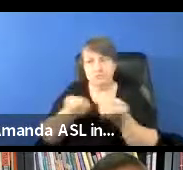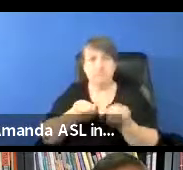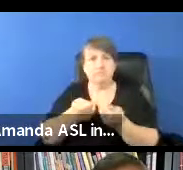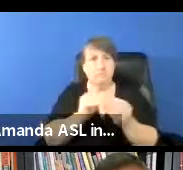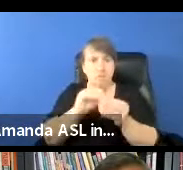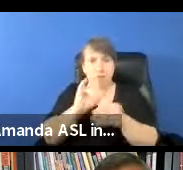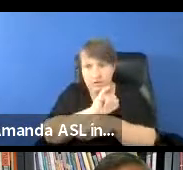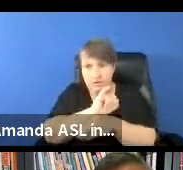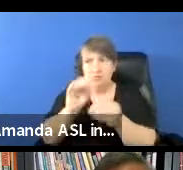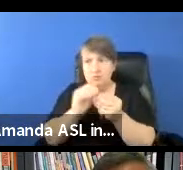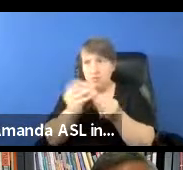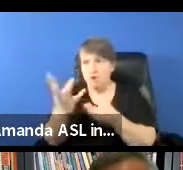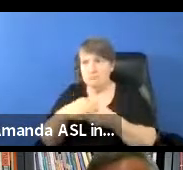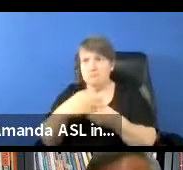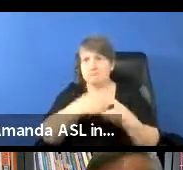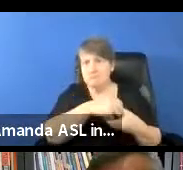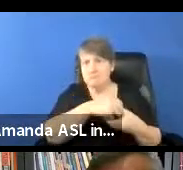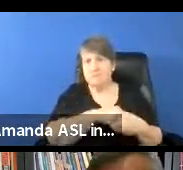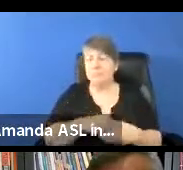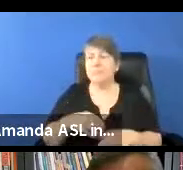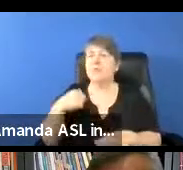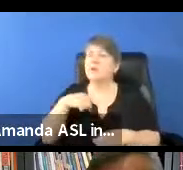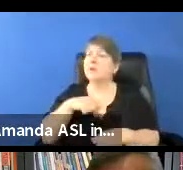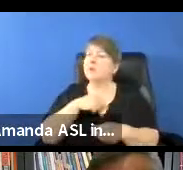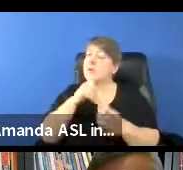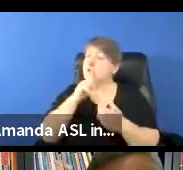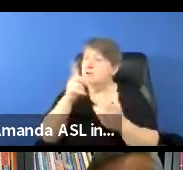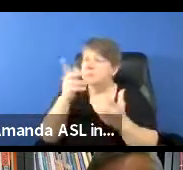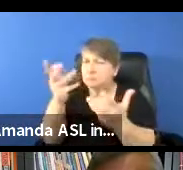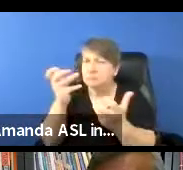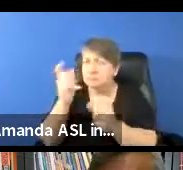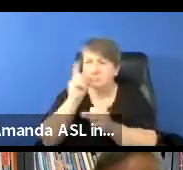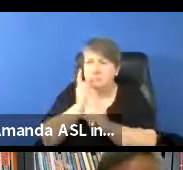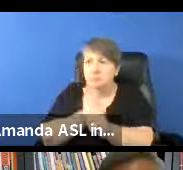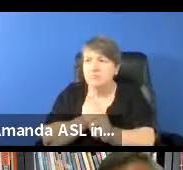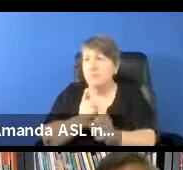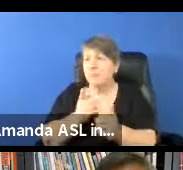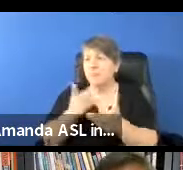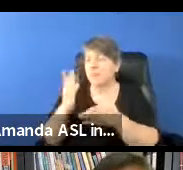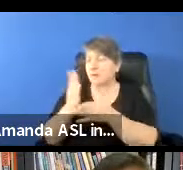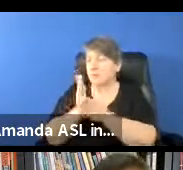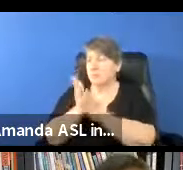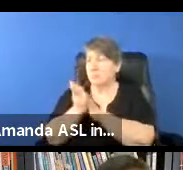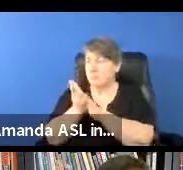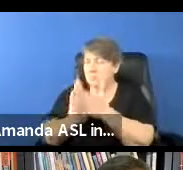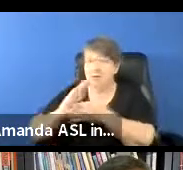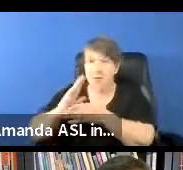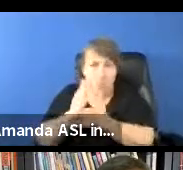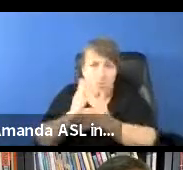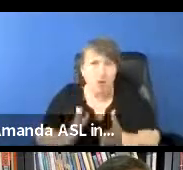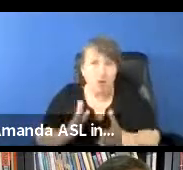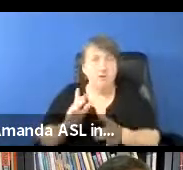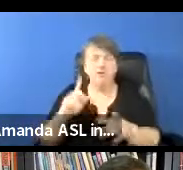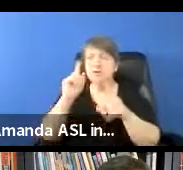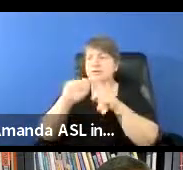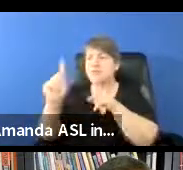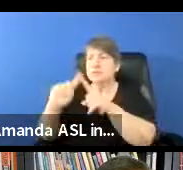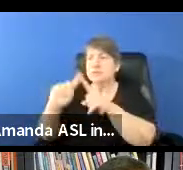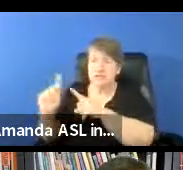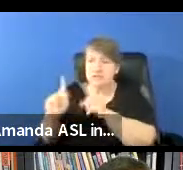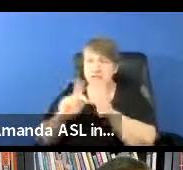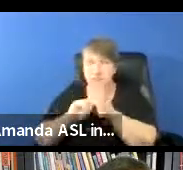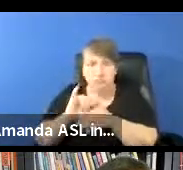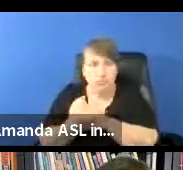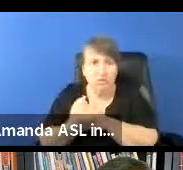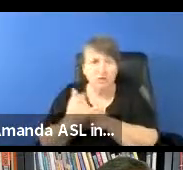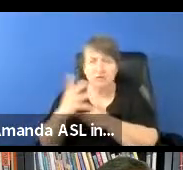goes on. We are very much interested in partnering, bringing different projects to